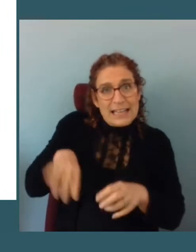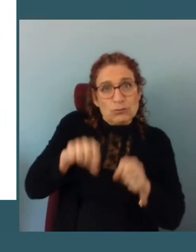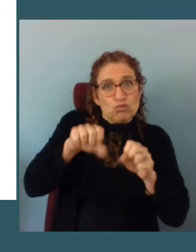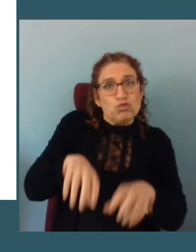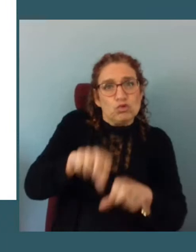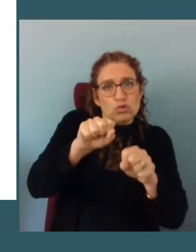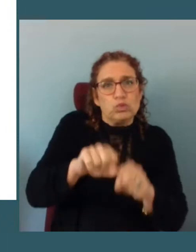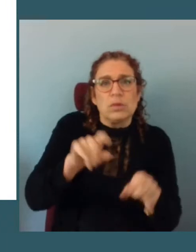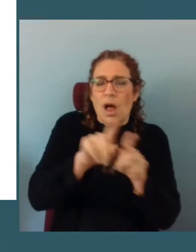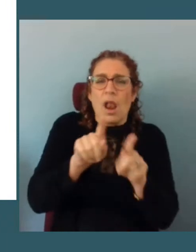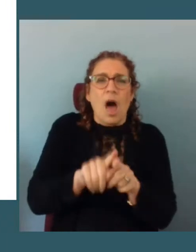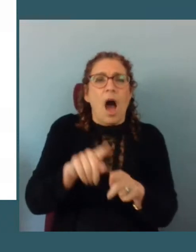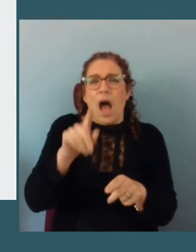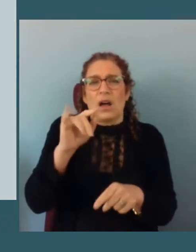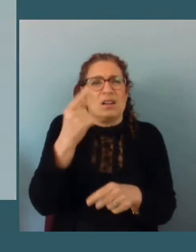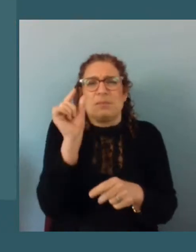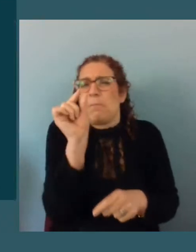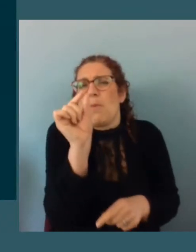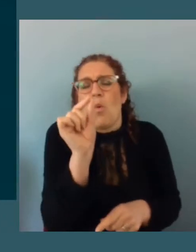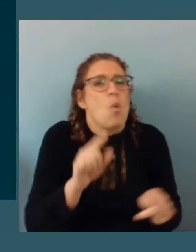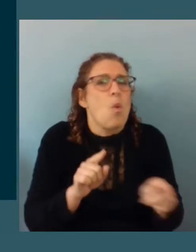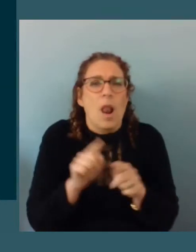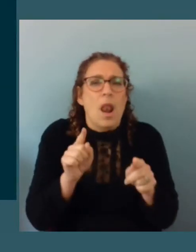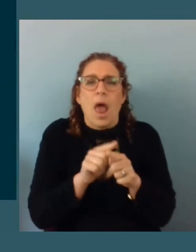crumb or so.